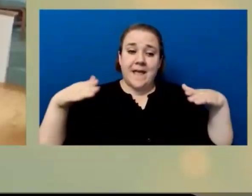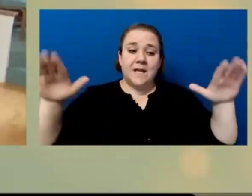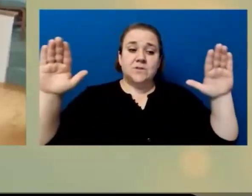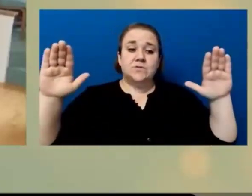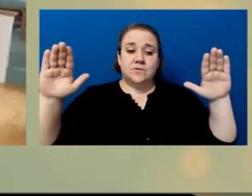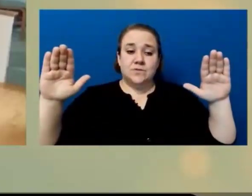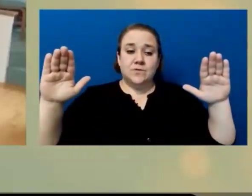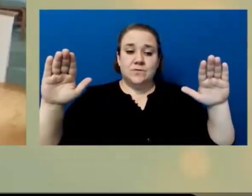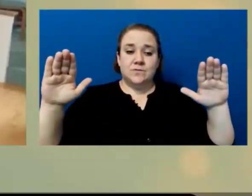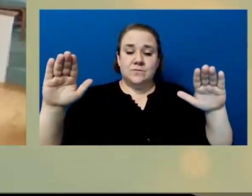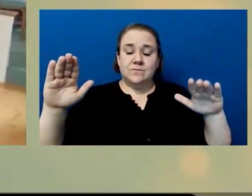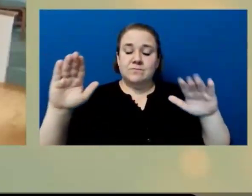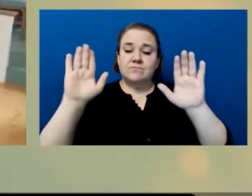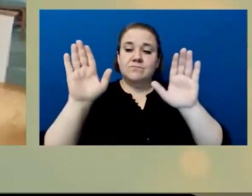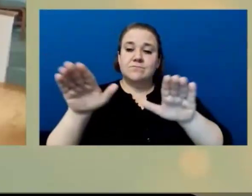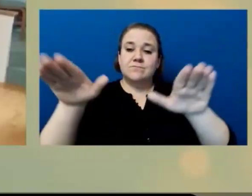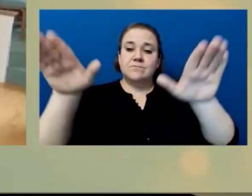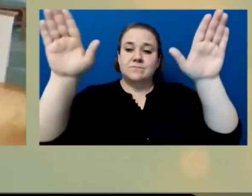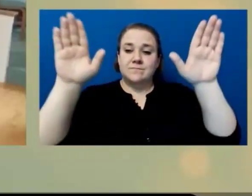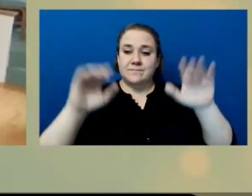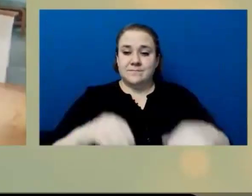hovering over the breathless sky.